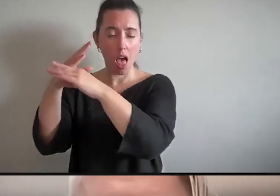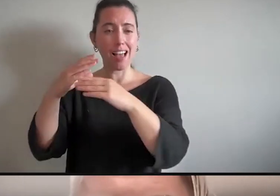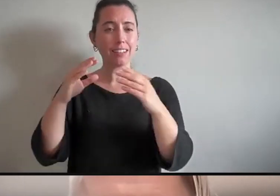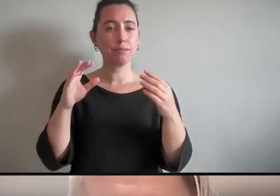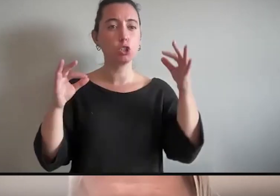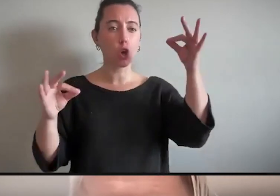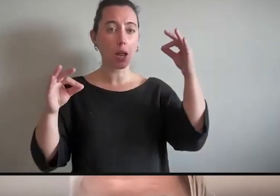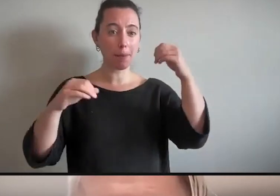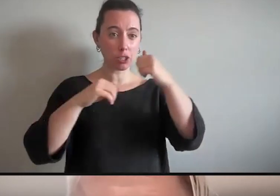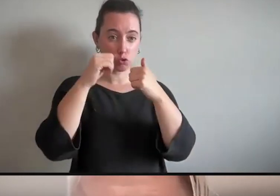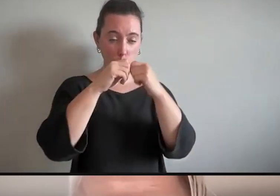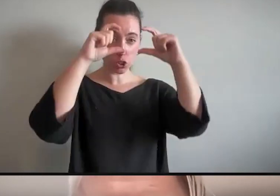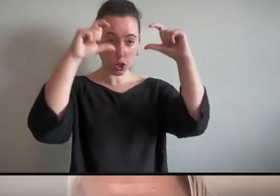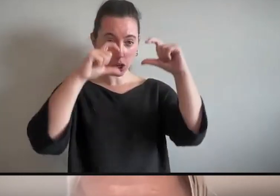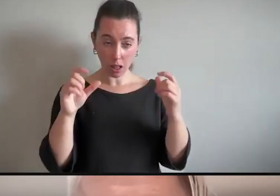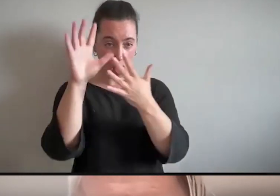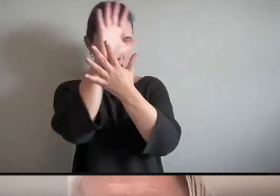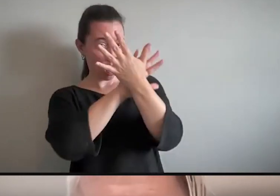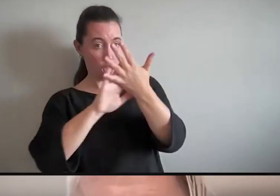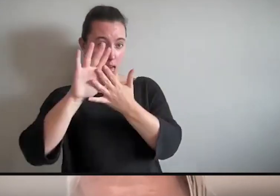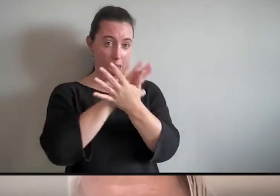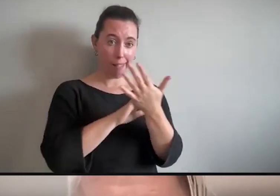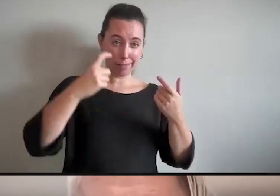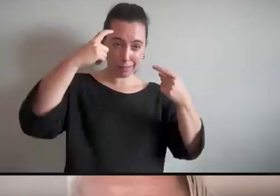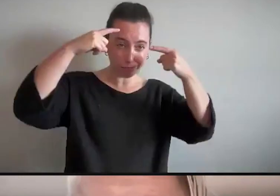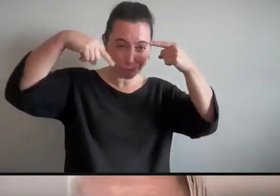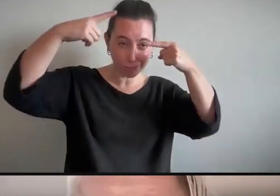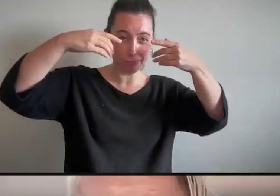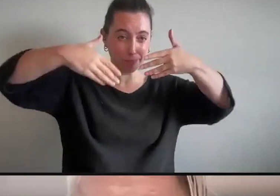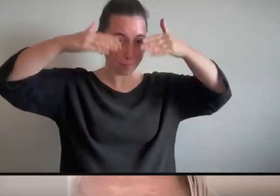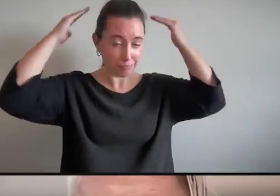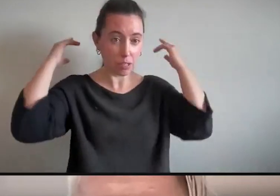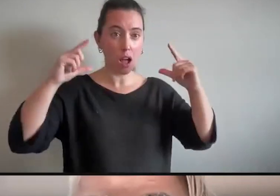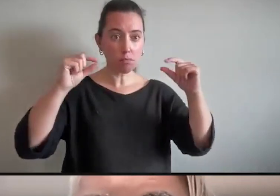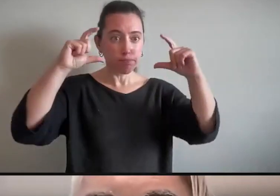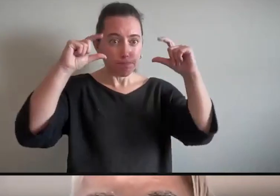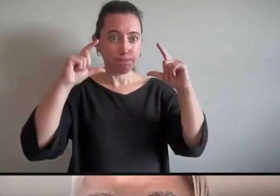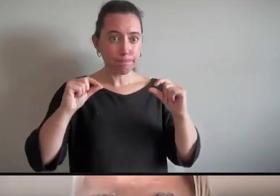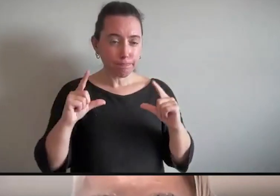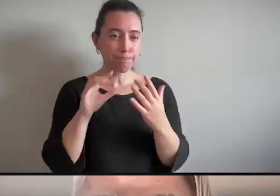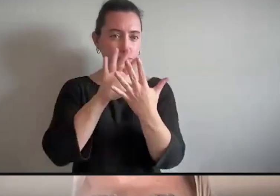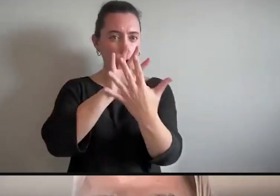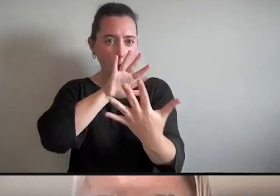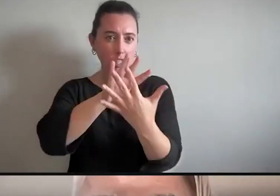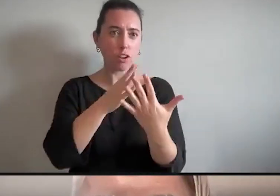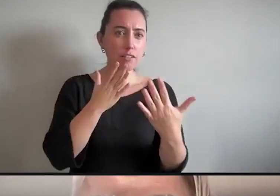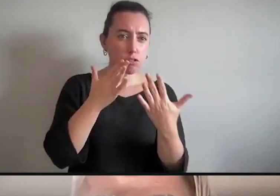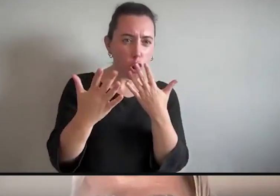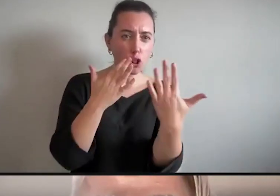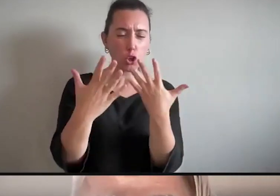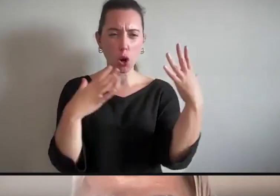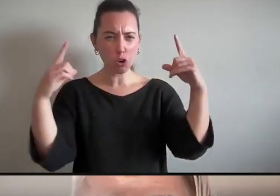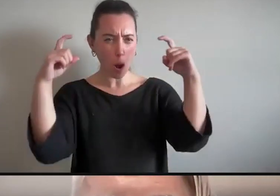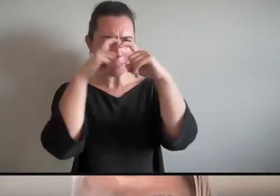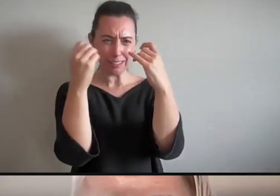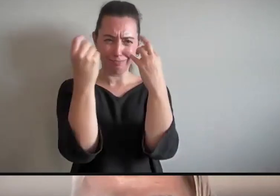the readability perspective and how it looks and the fonts and the sizes and the contrasts and the colors and the complexity and all of